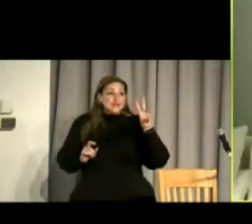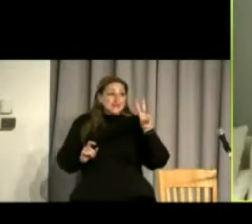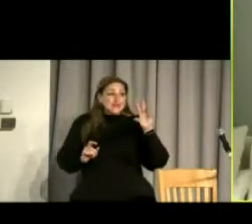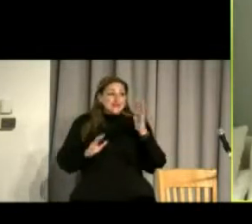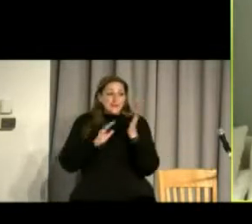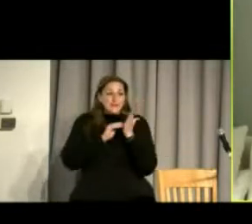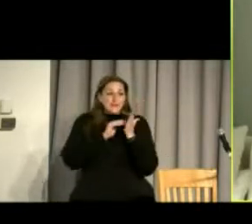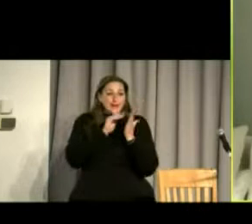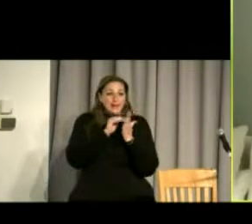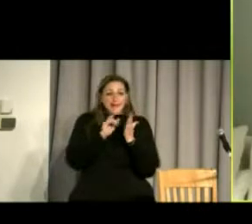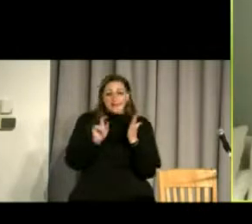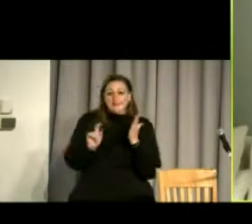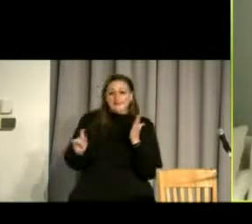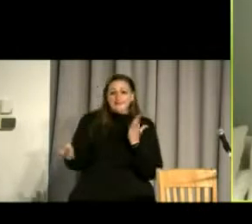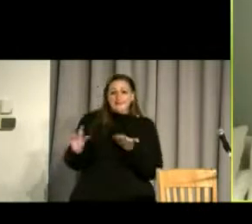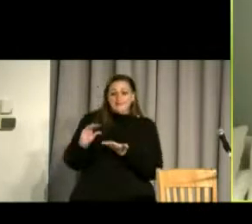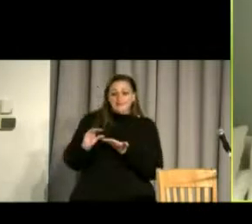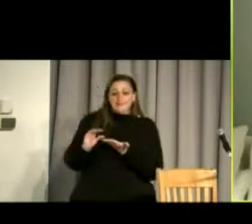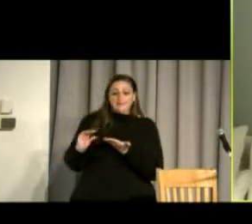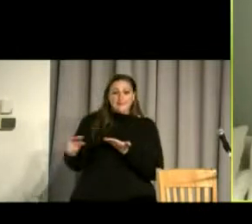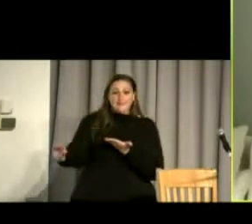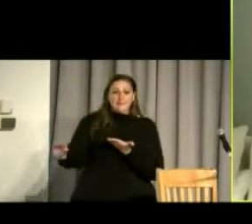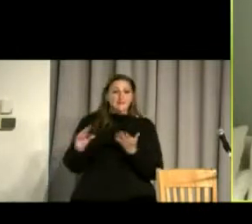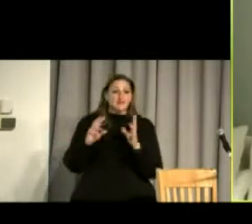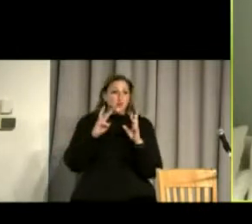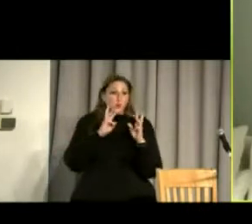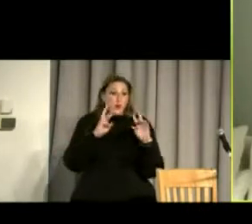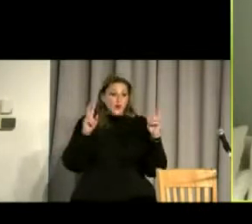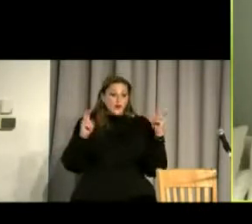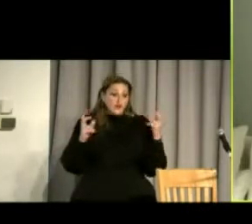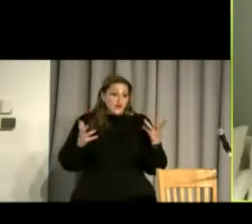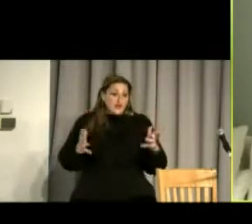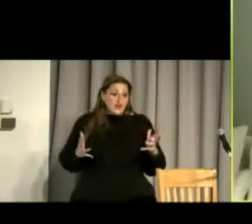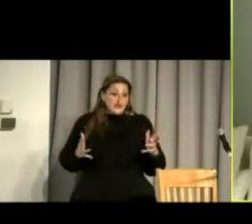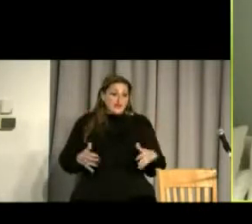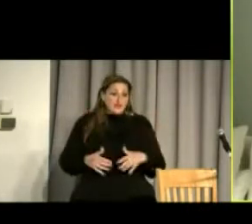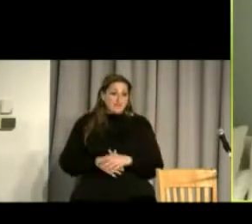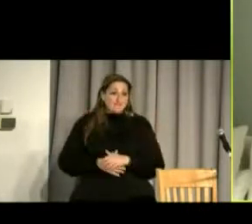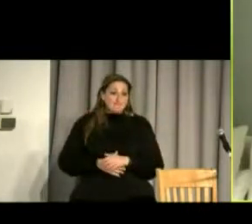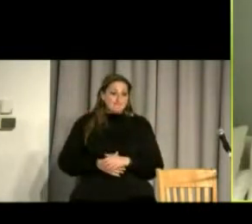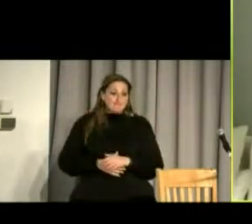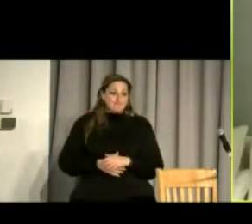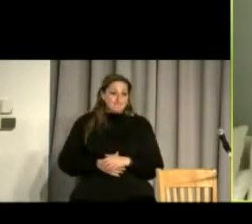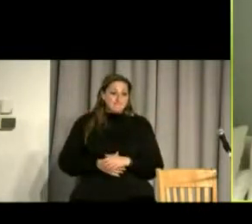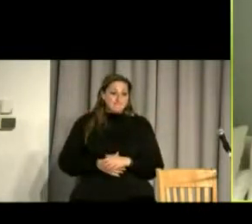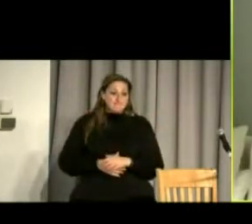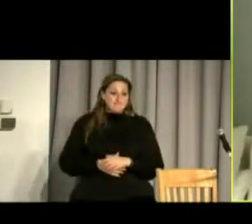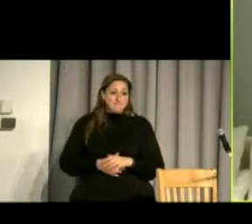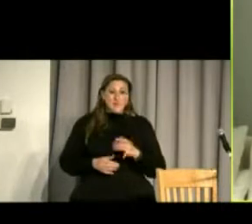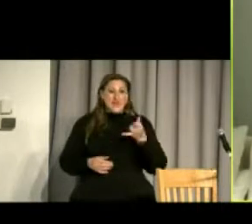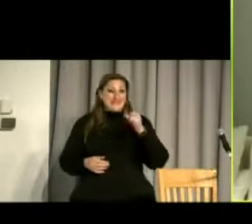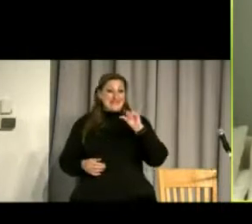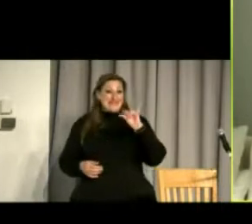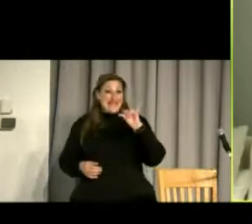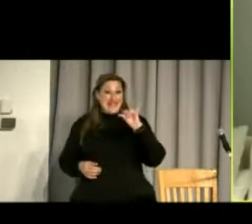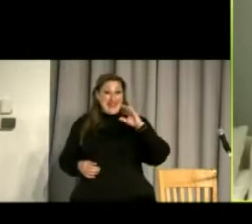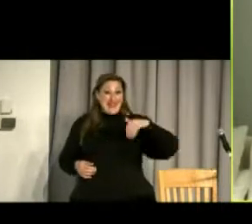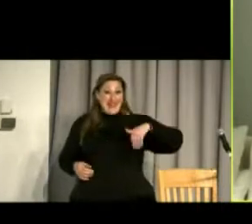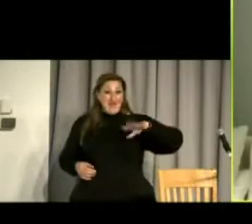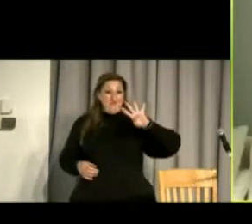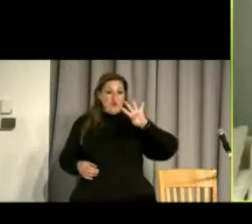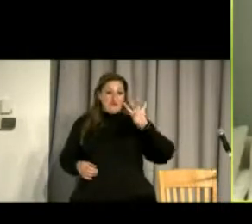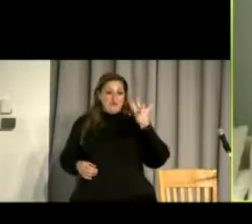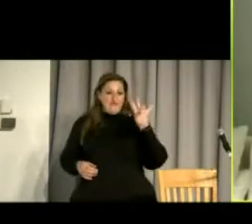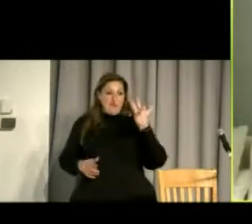given altogether to the water issue thus far. Still have not given the 47 that we've